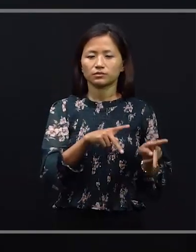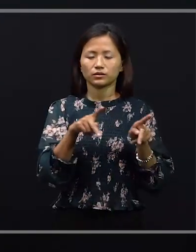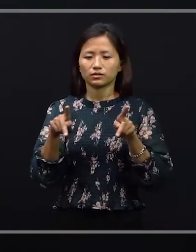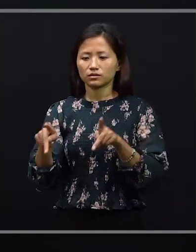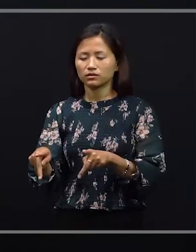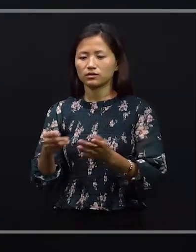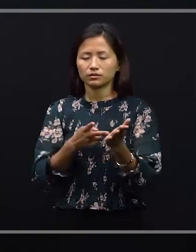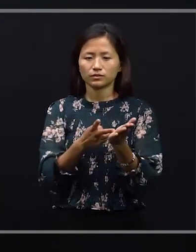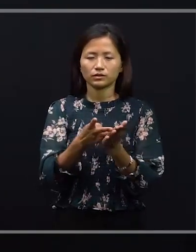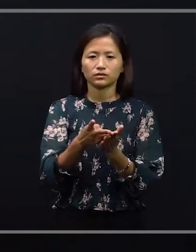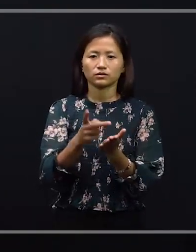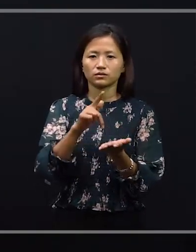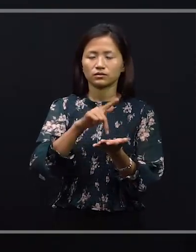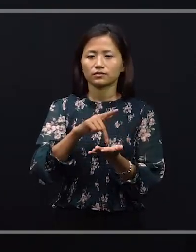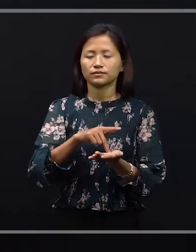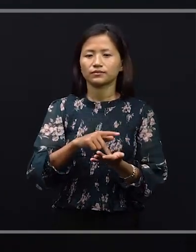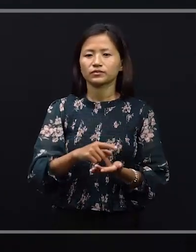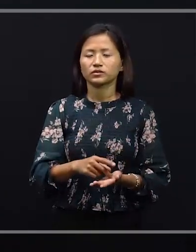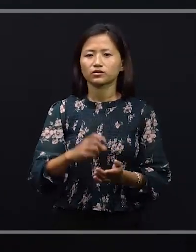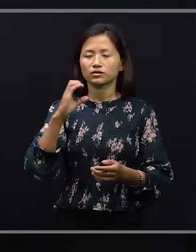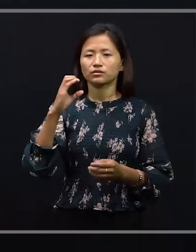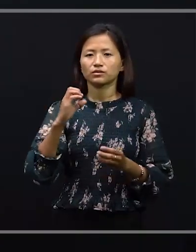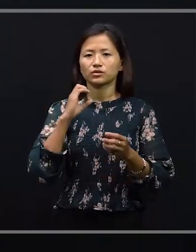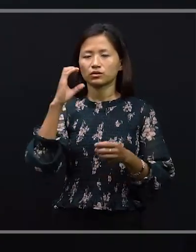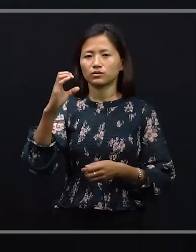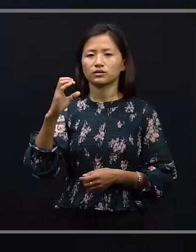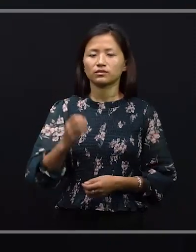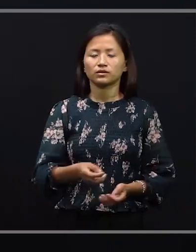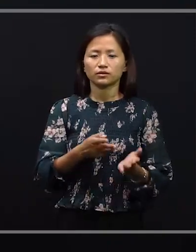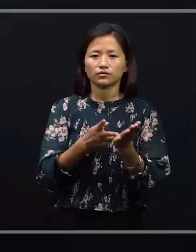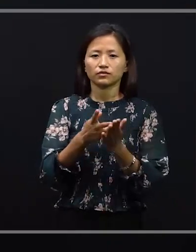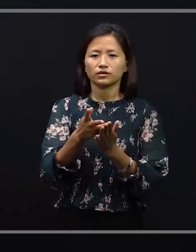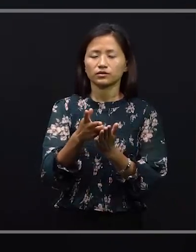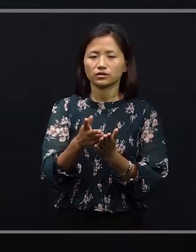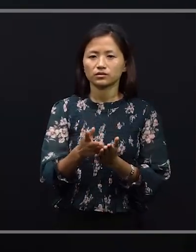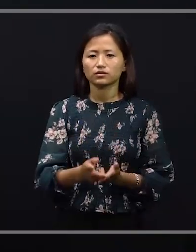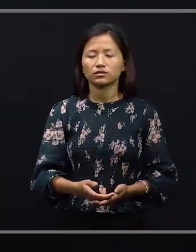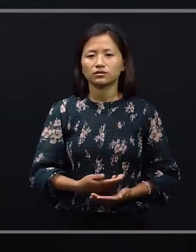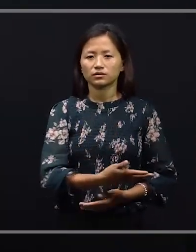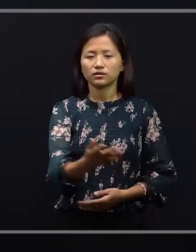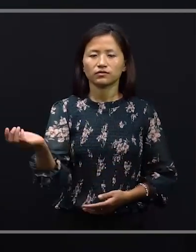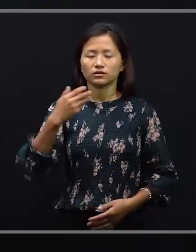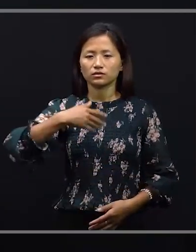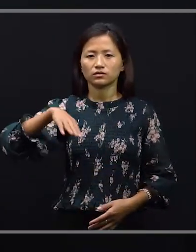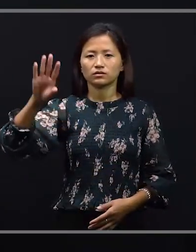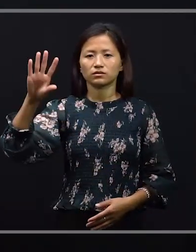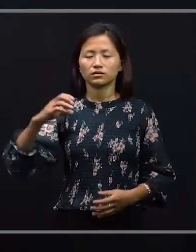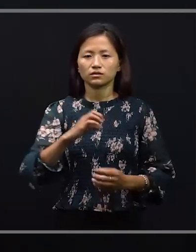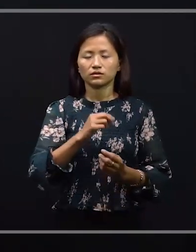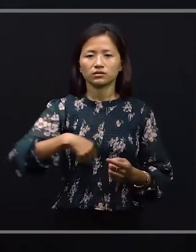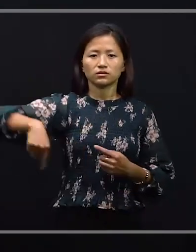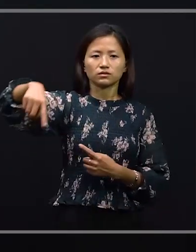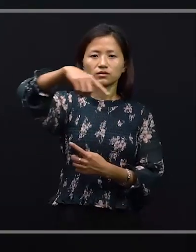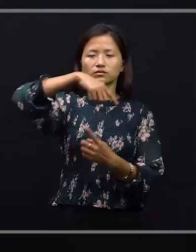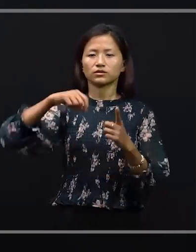that is village Chauri Chaura, what happened was the villagers, okay, the villagers, they have gone and they have surrounded the